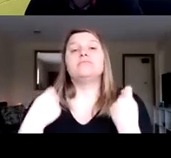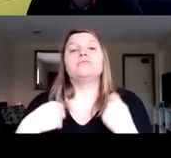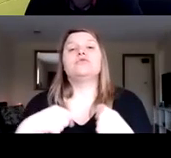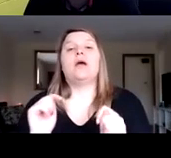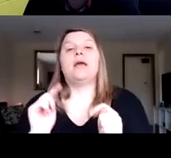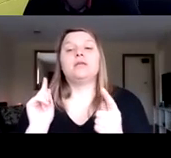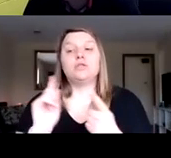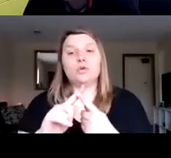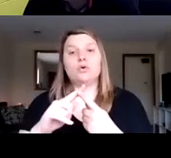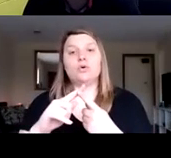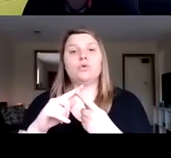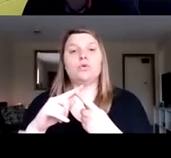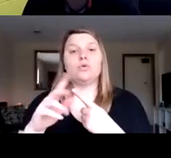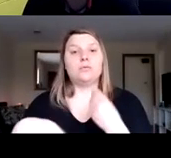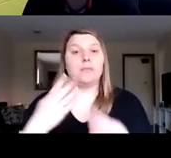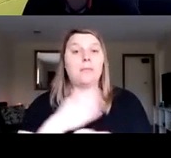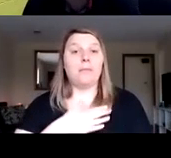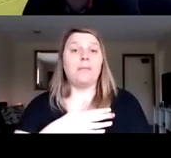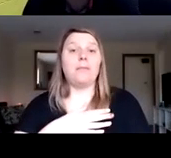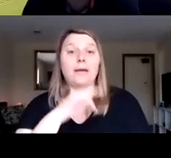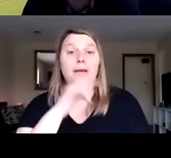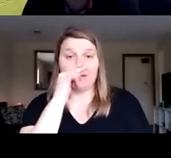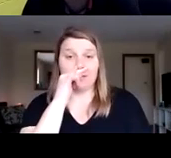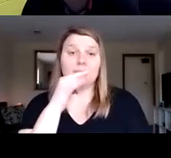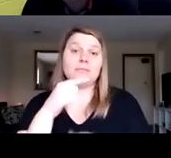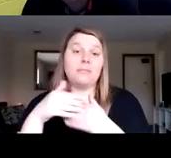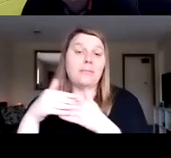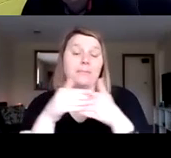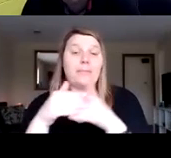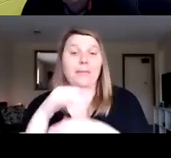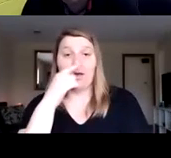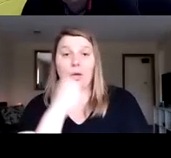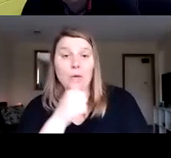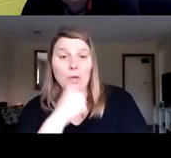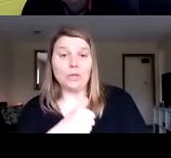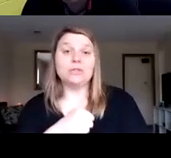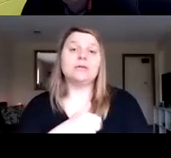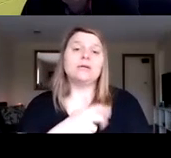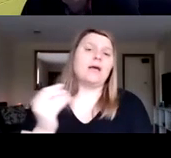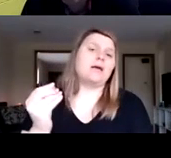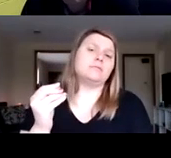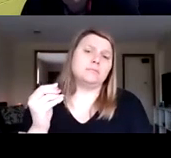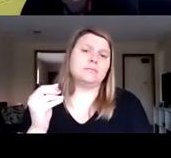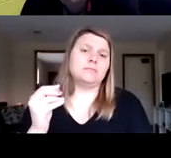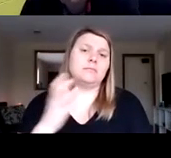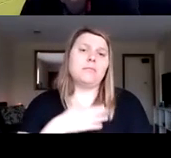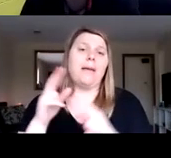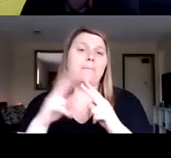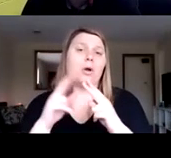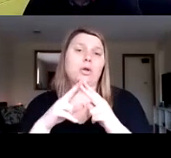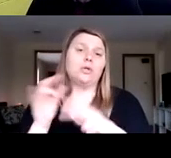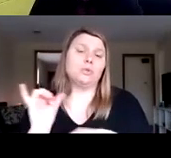on to my girls, my infant girls, and again, my partner also.